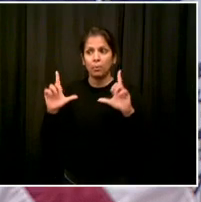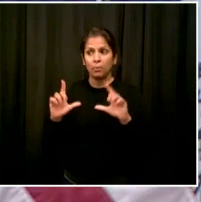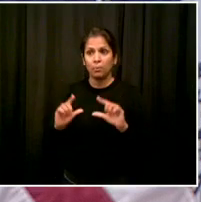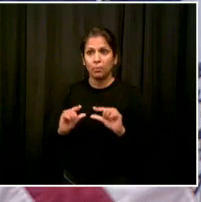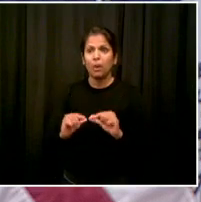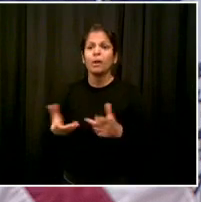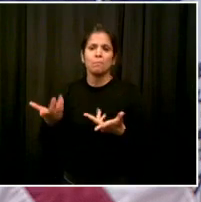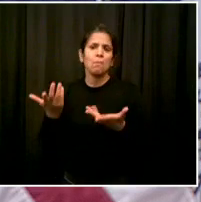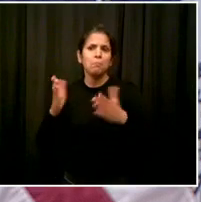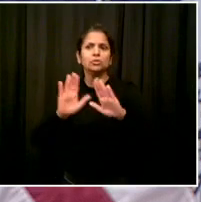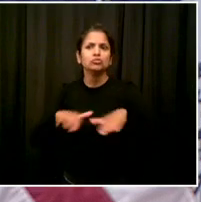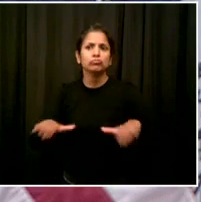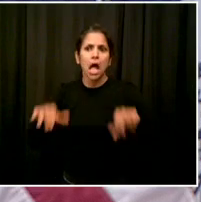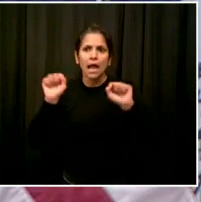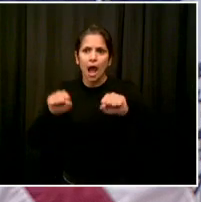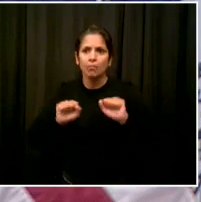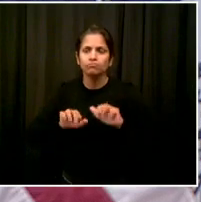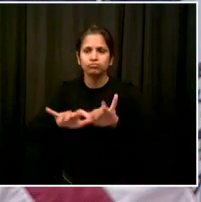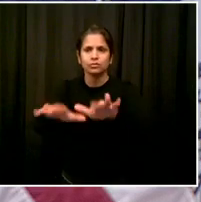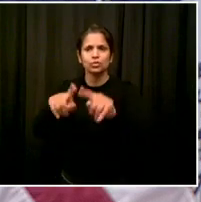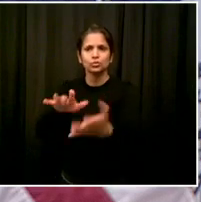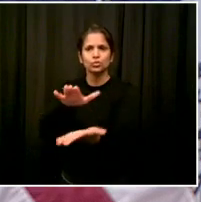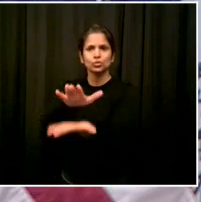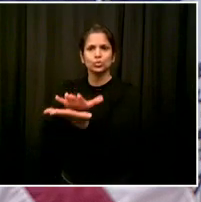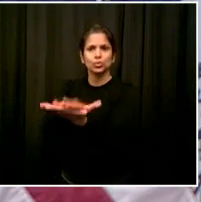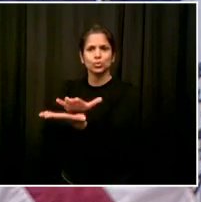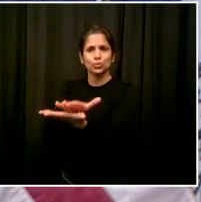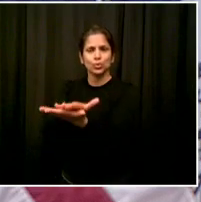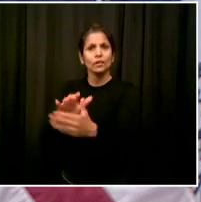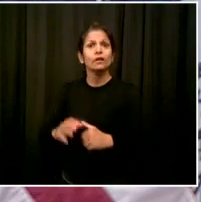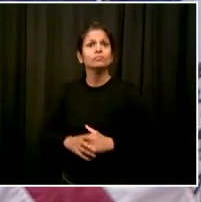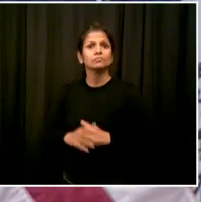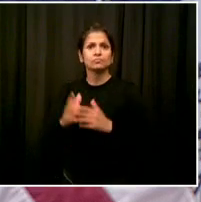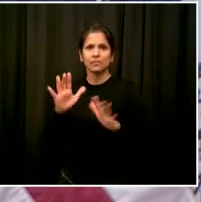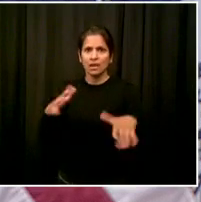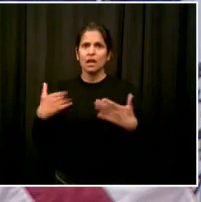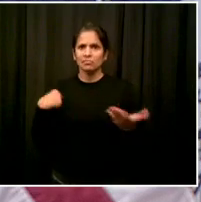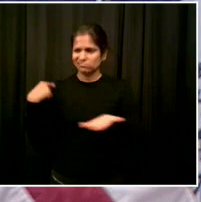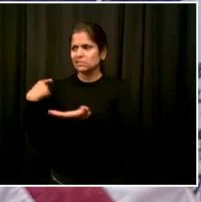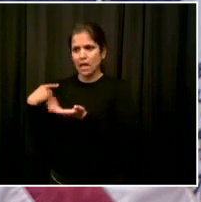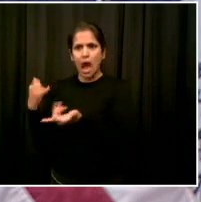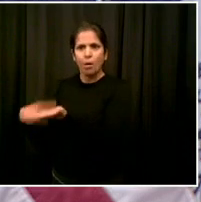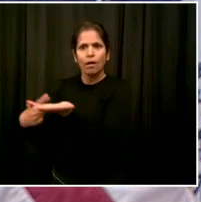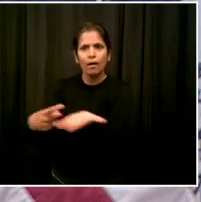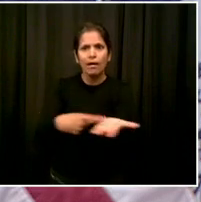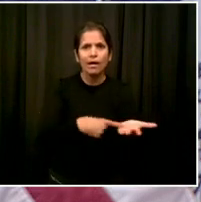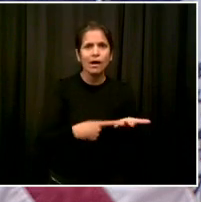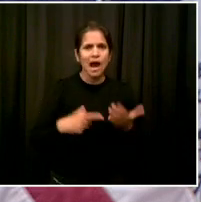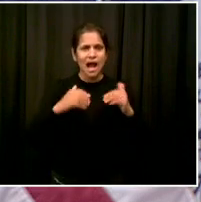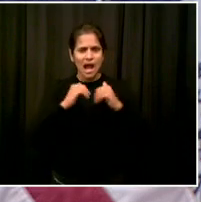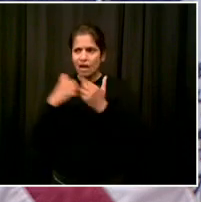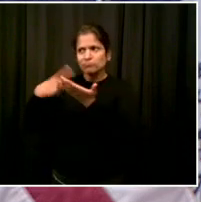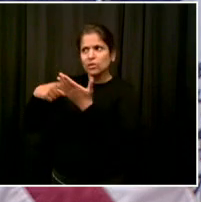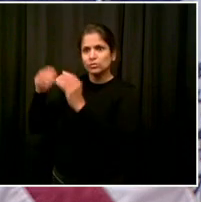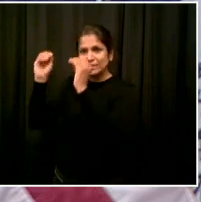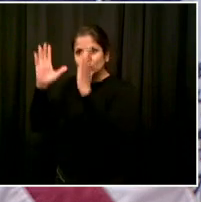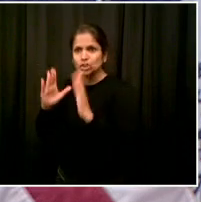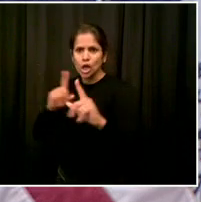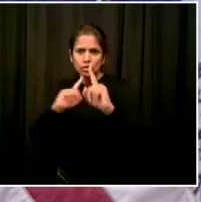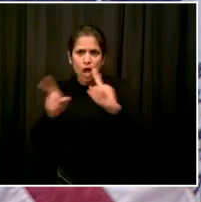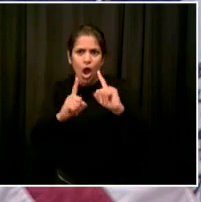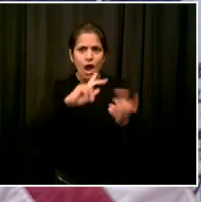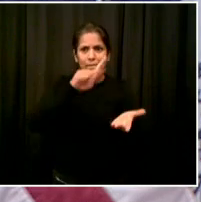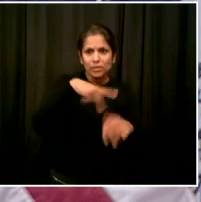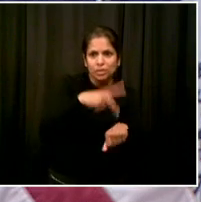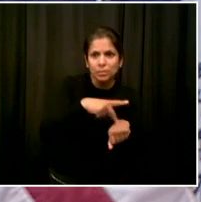so many parents, teachers, everyone knows, it's not even a secret, it's out in the open, that the vaccine is going to be the crossing the